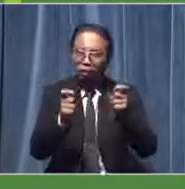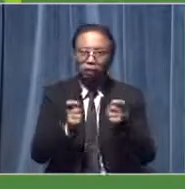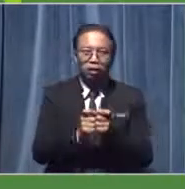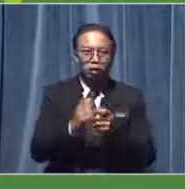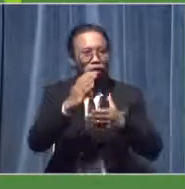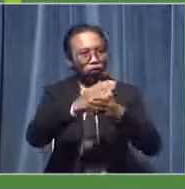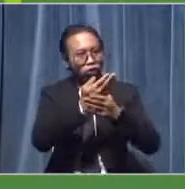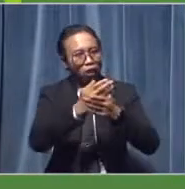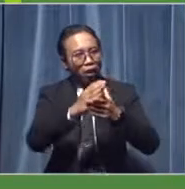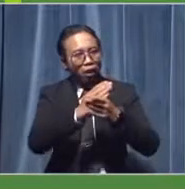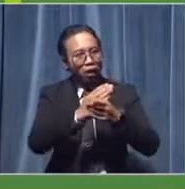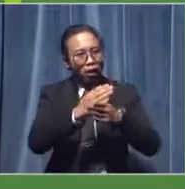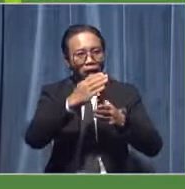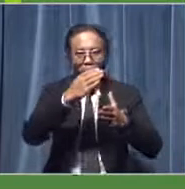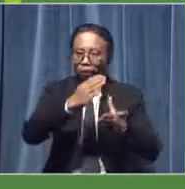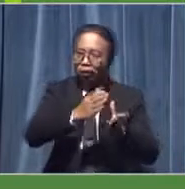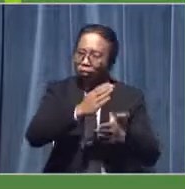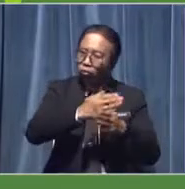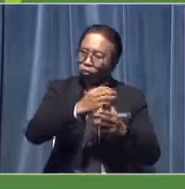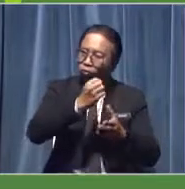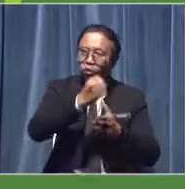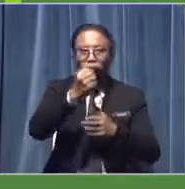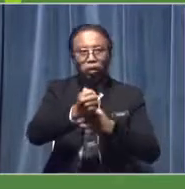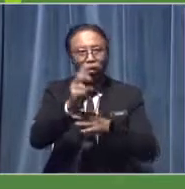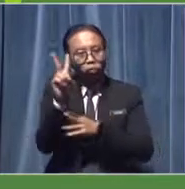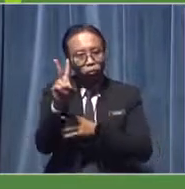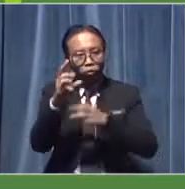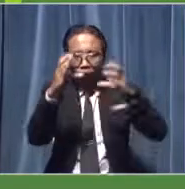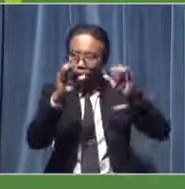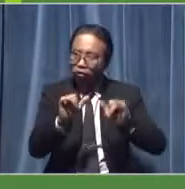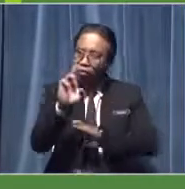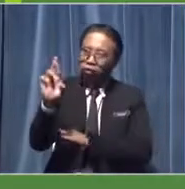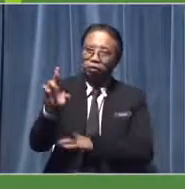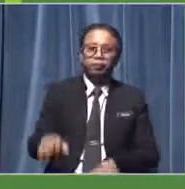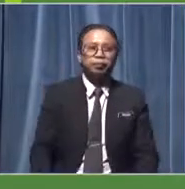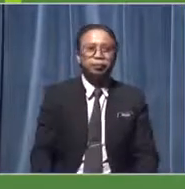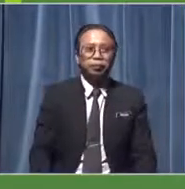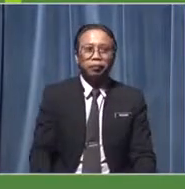shared between the two capacitors.